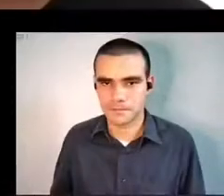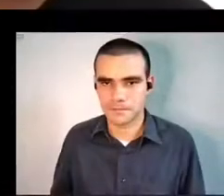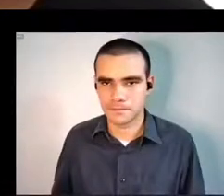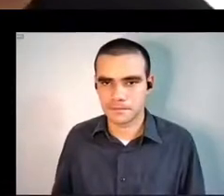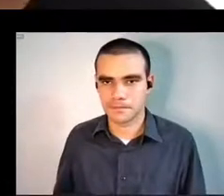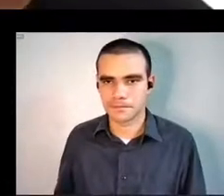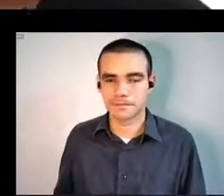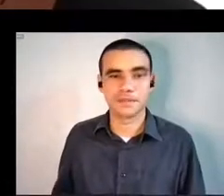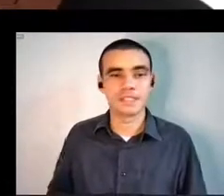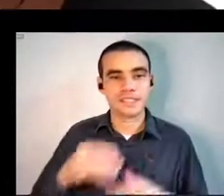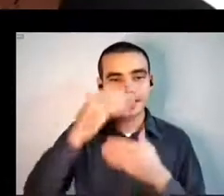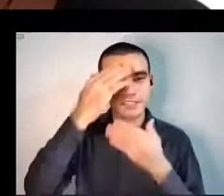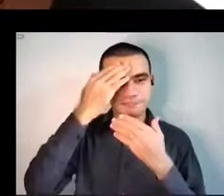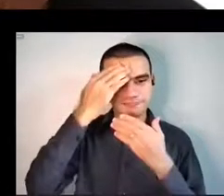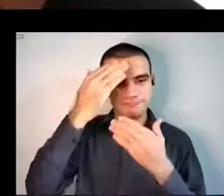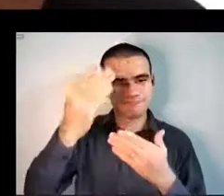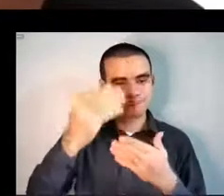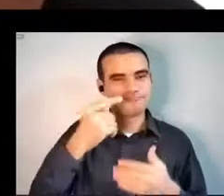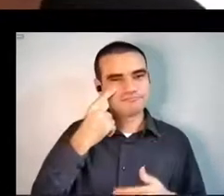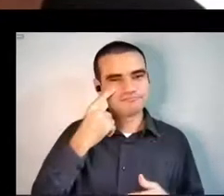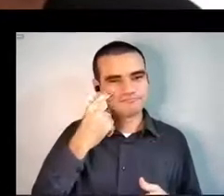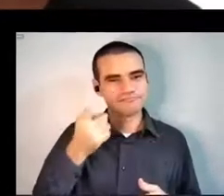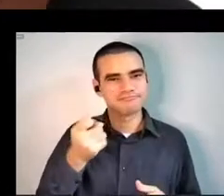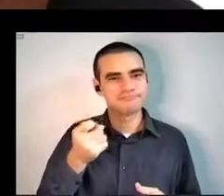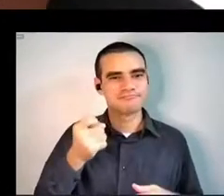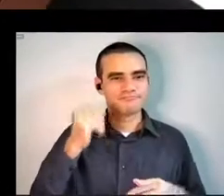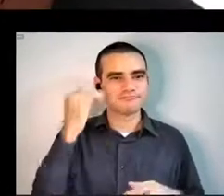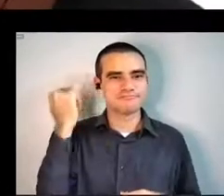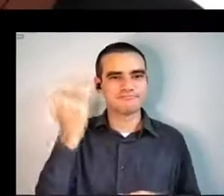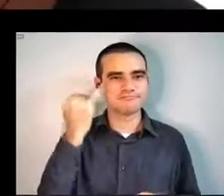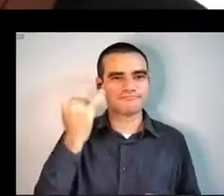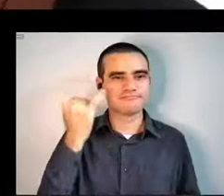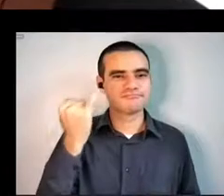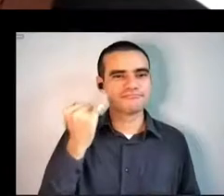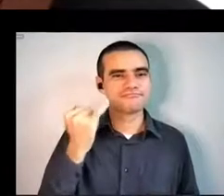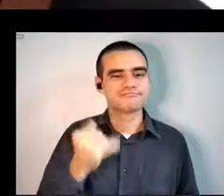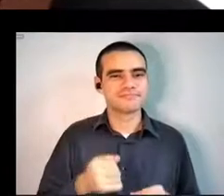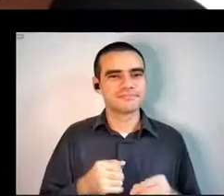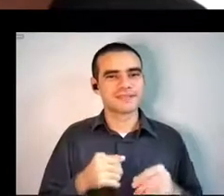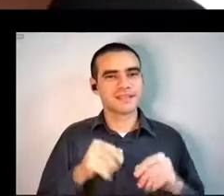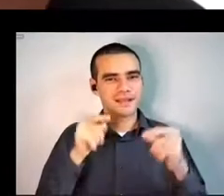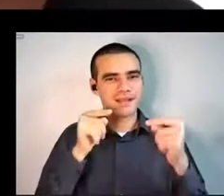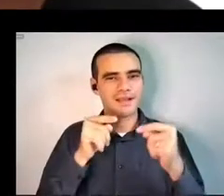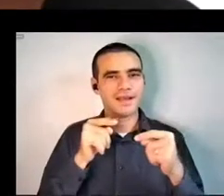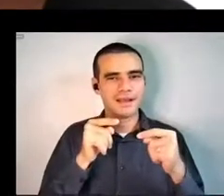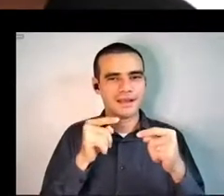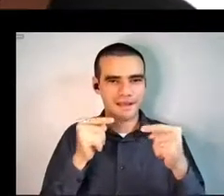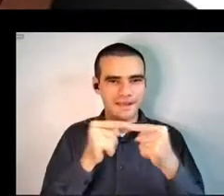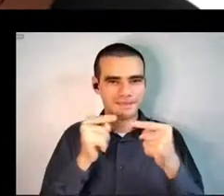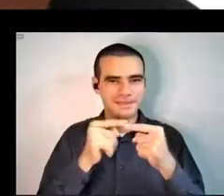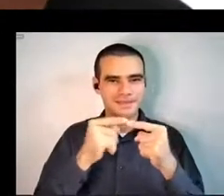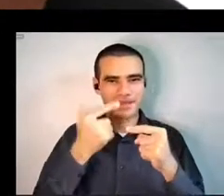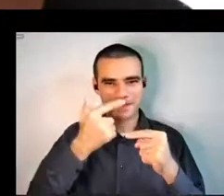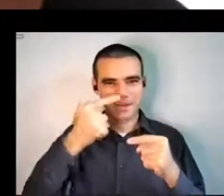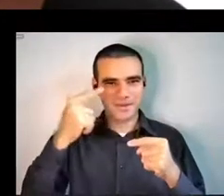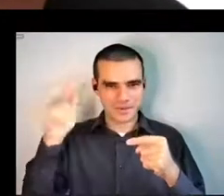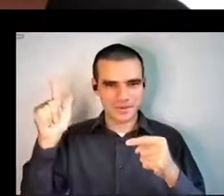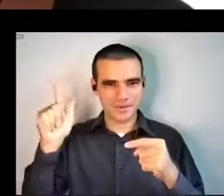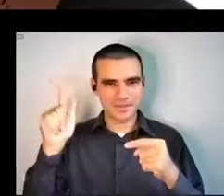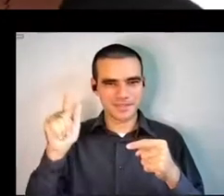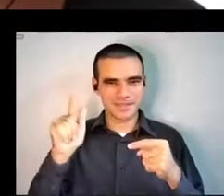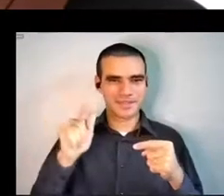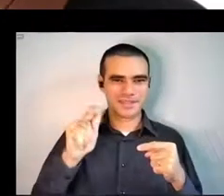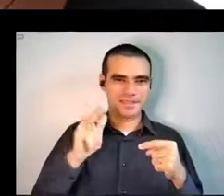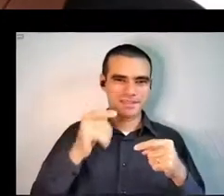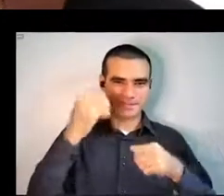Thank you, Claudio. Very interesting. It connects easily with the next